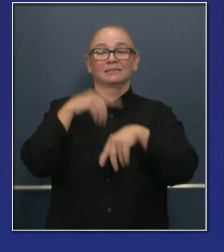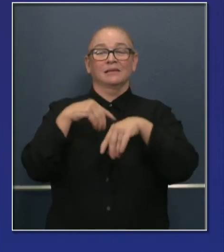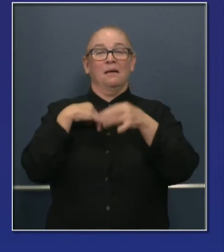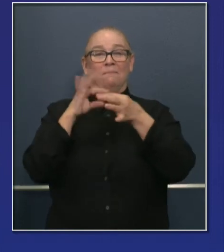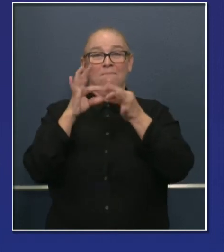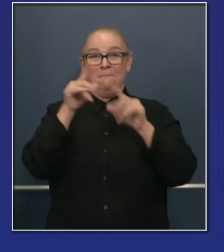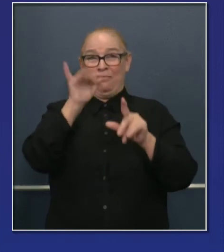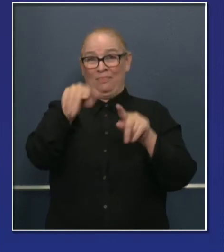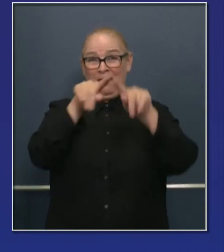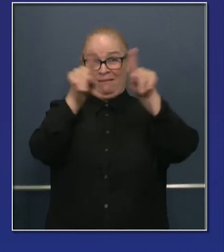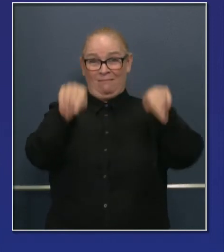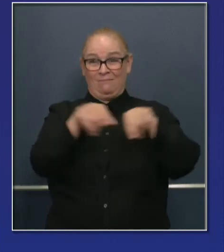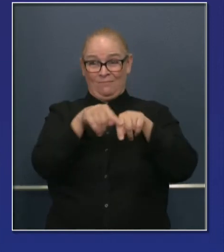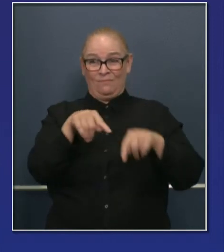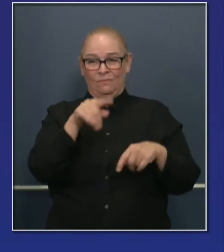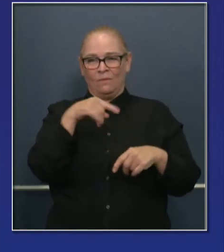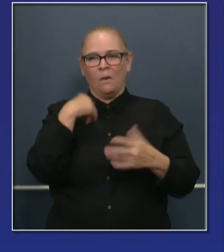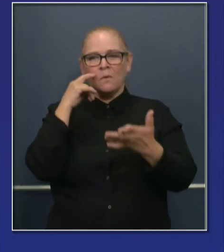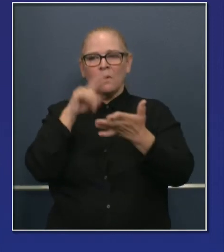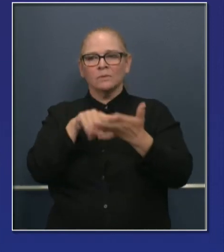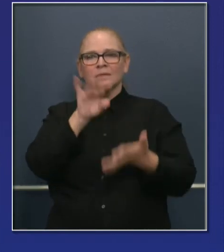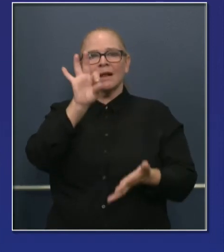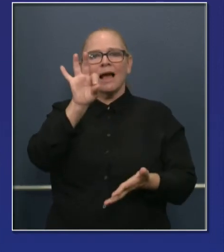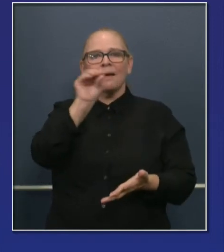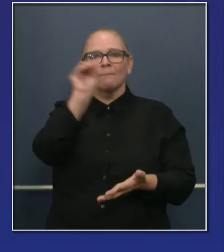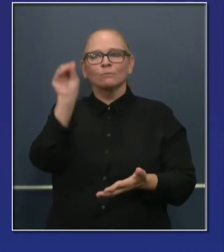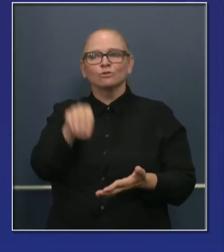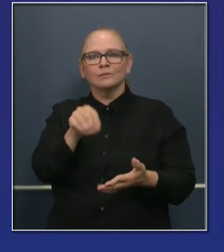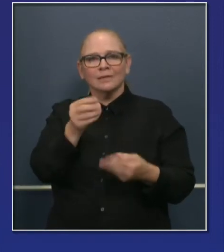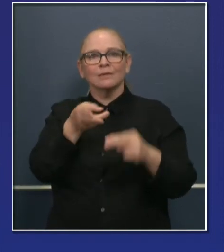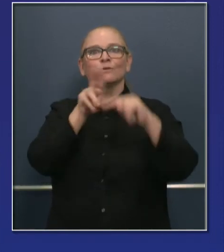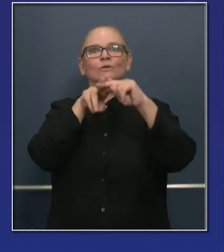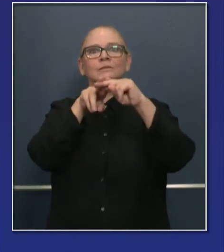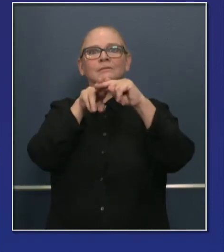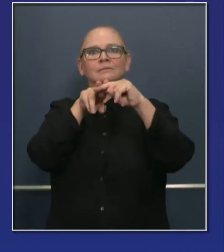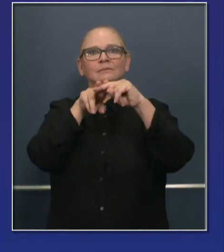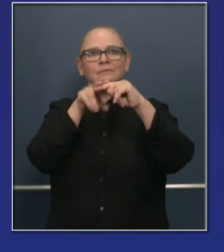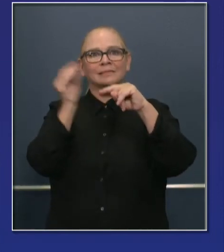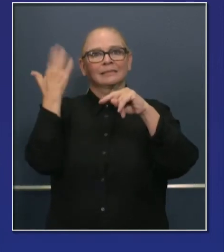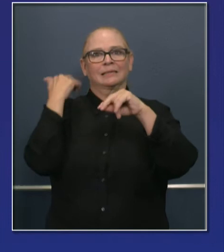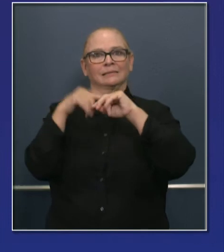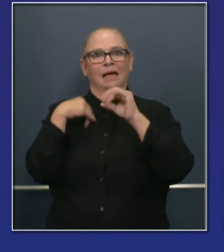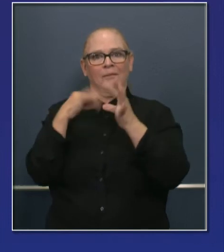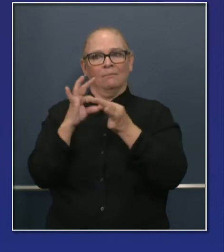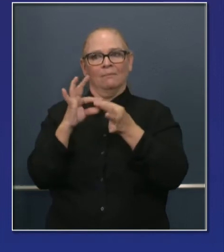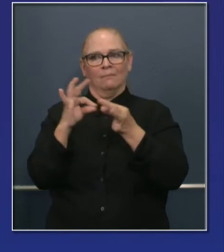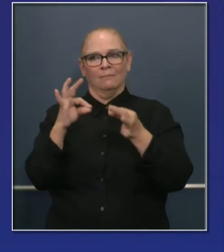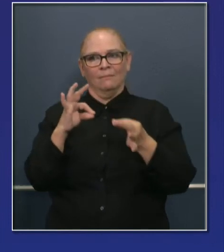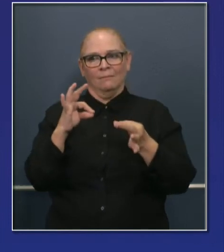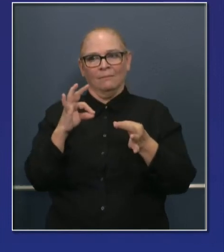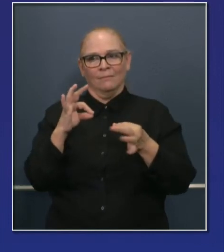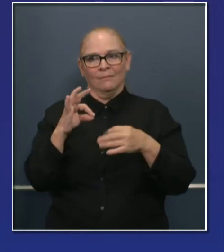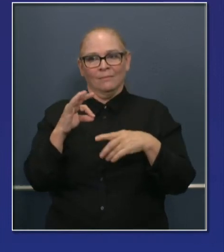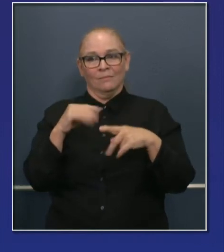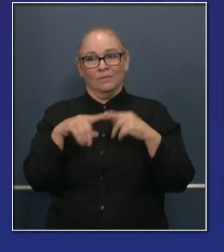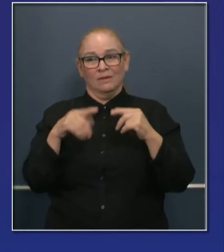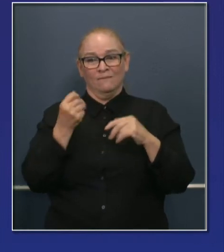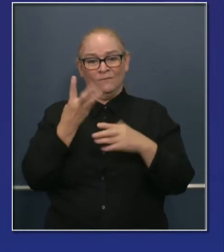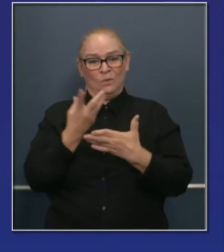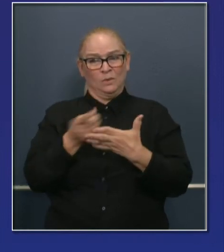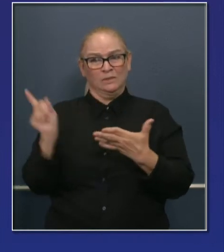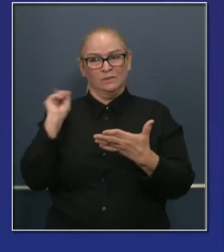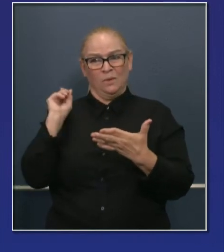we had seen a 9% increase. Remember, it was as much as 50% a few weeks back